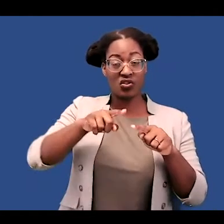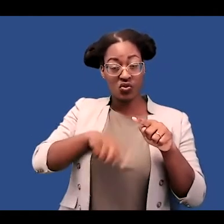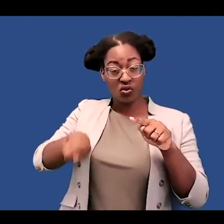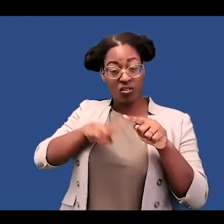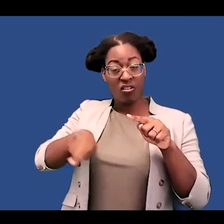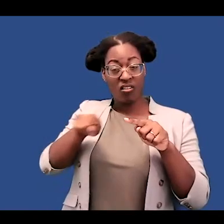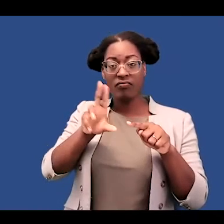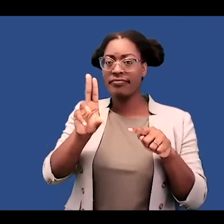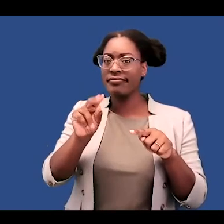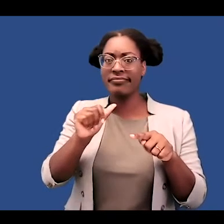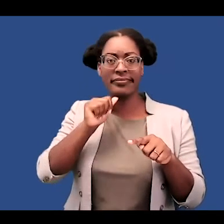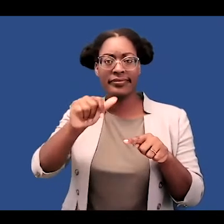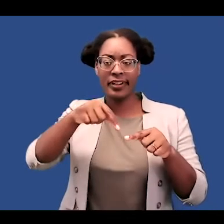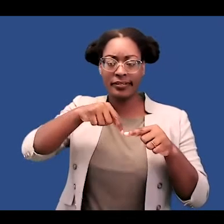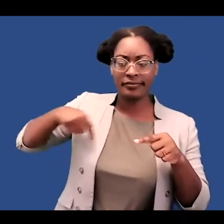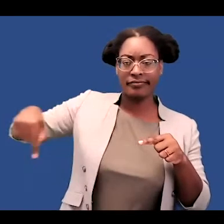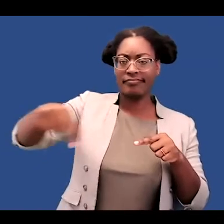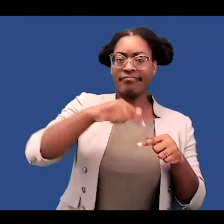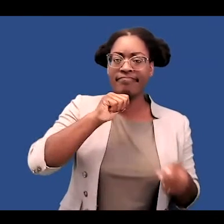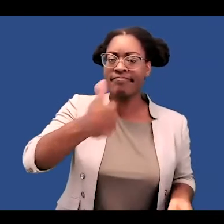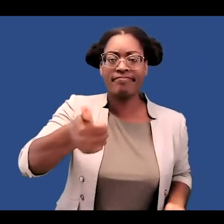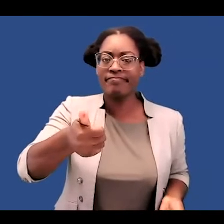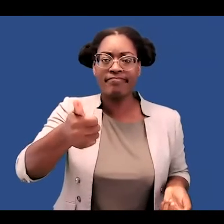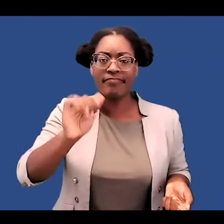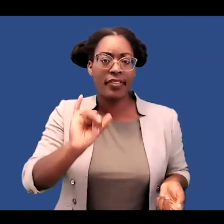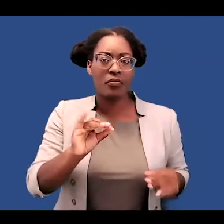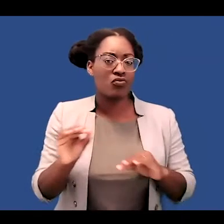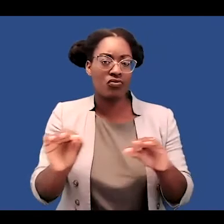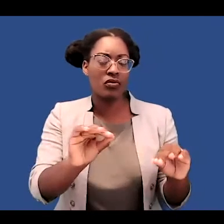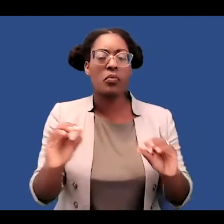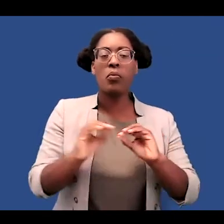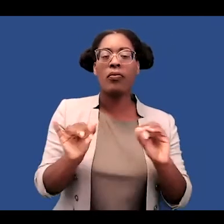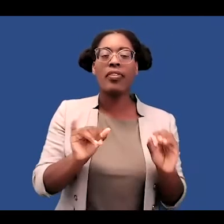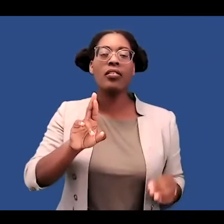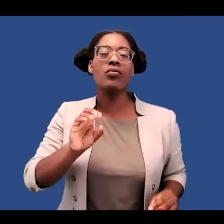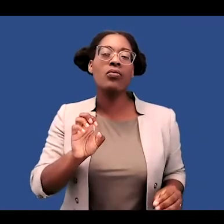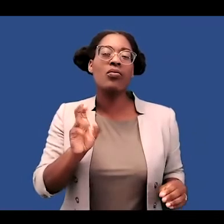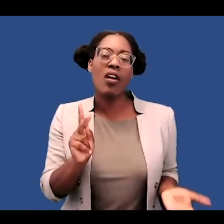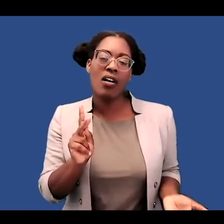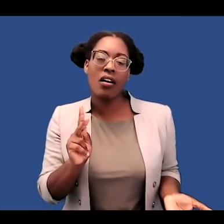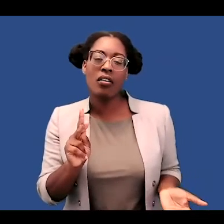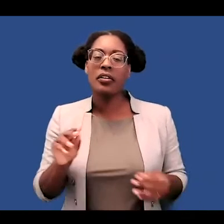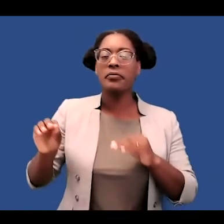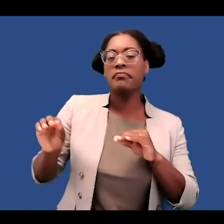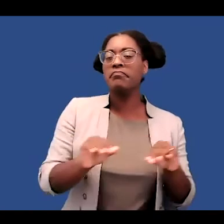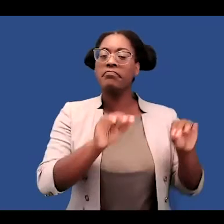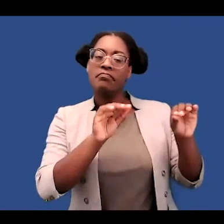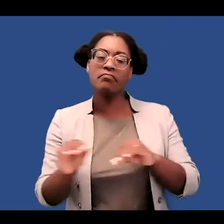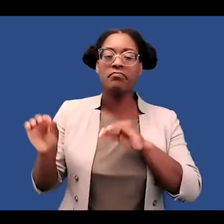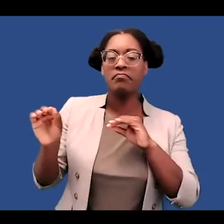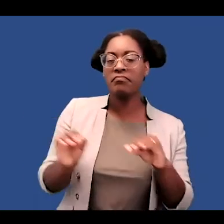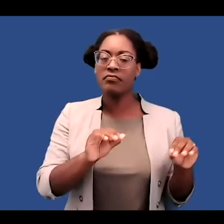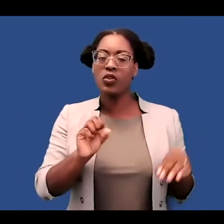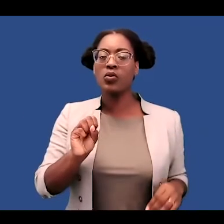The next 2 starting methods I'm going to show you is going to reveal that to you. It's more of a rock and it's definitely more of a